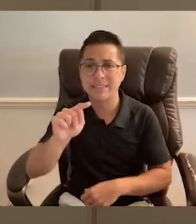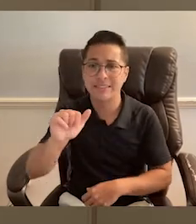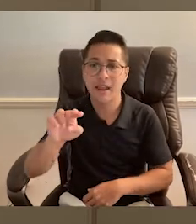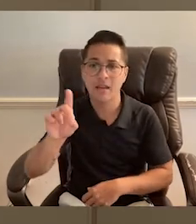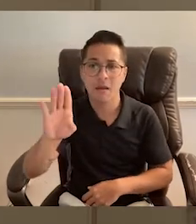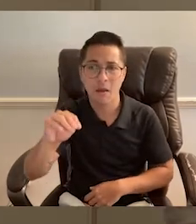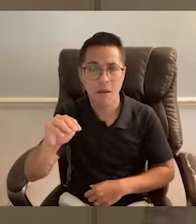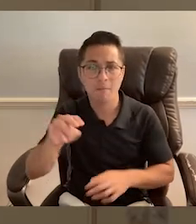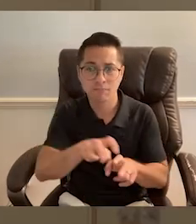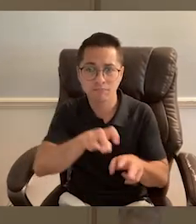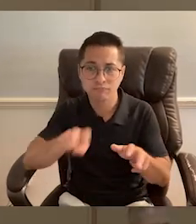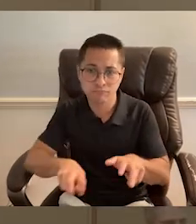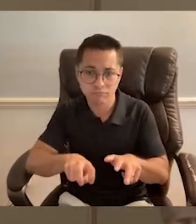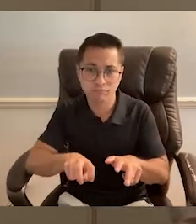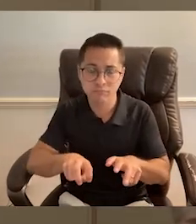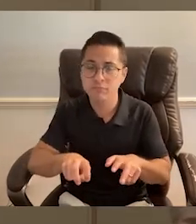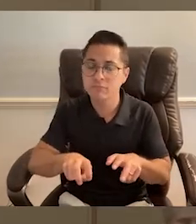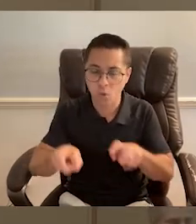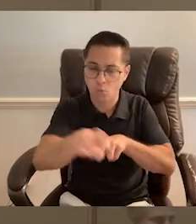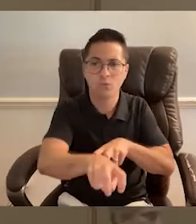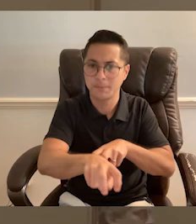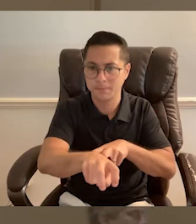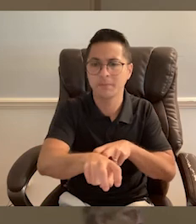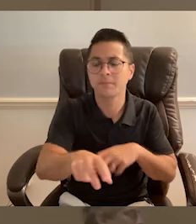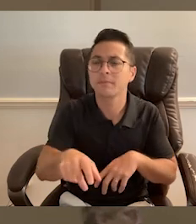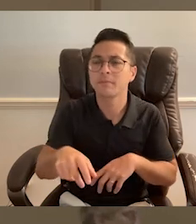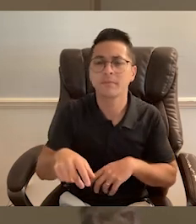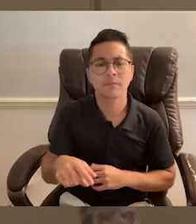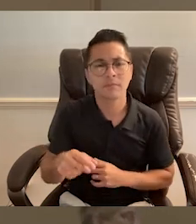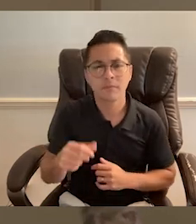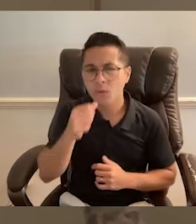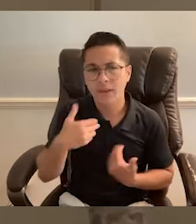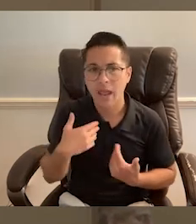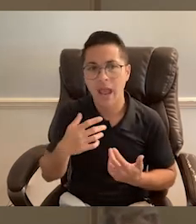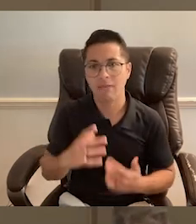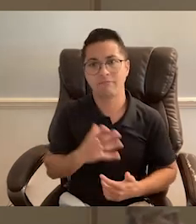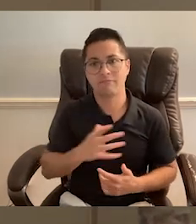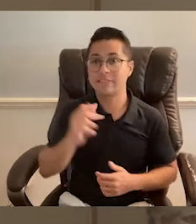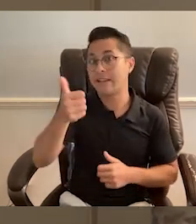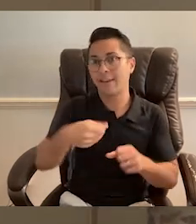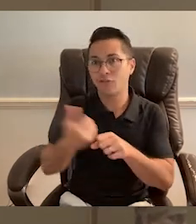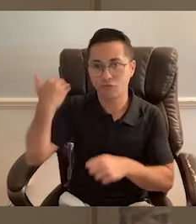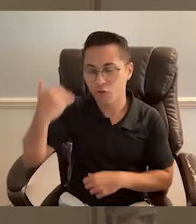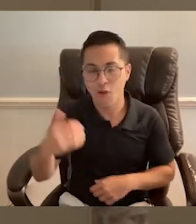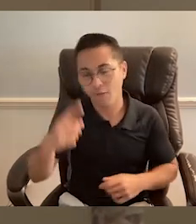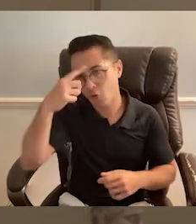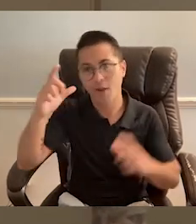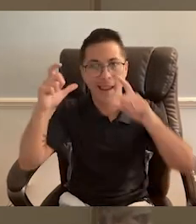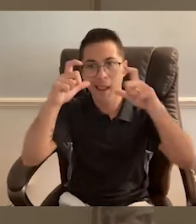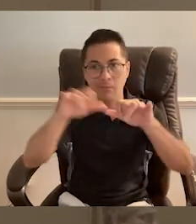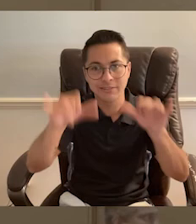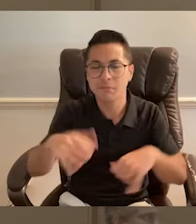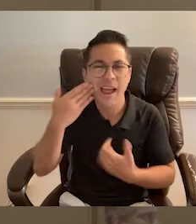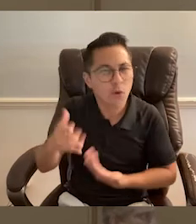delayed reaction, like we have delayed reaction comes from two different things. One from the machines and one from the human brain. So the one from the human brain we